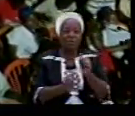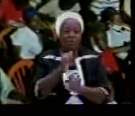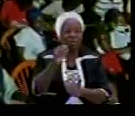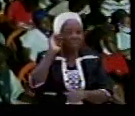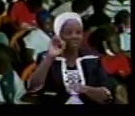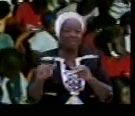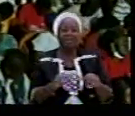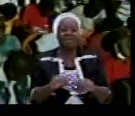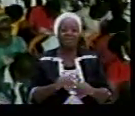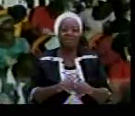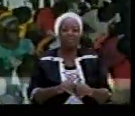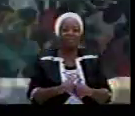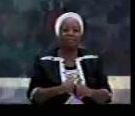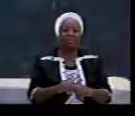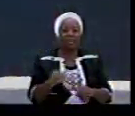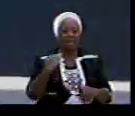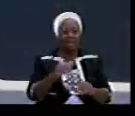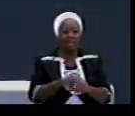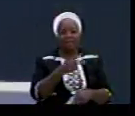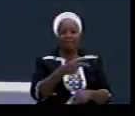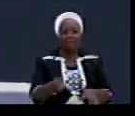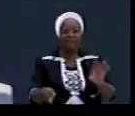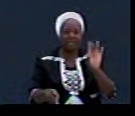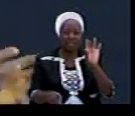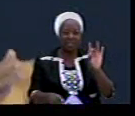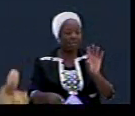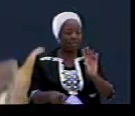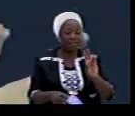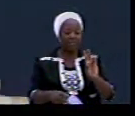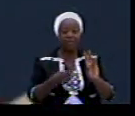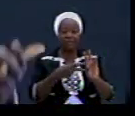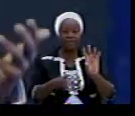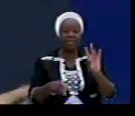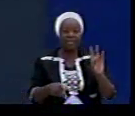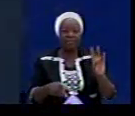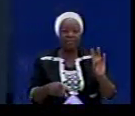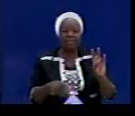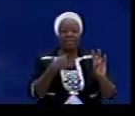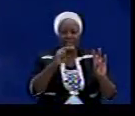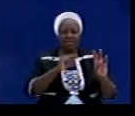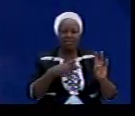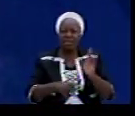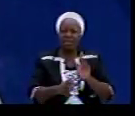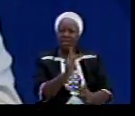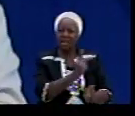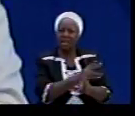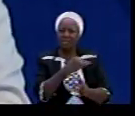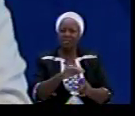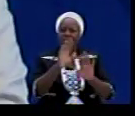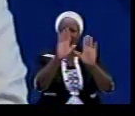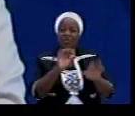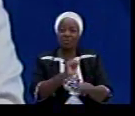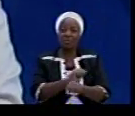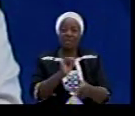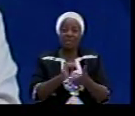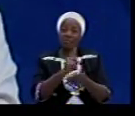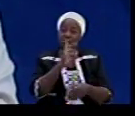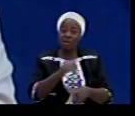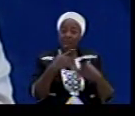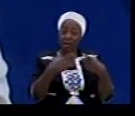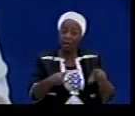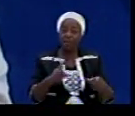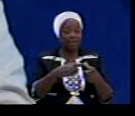that, at verse 7. In verse 7, he tells us the kinds of miracles that actually happened